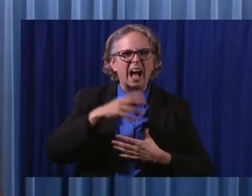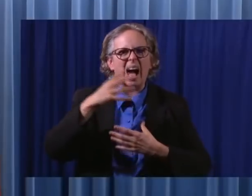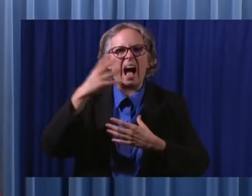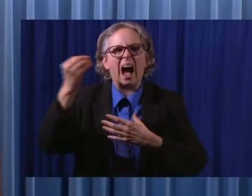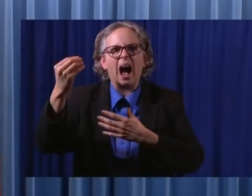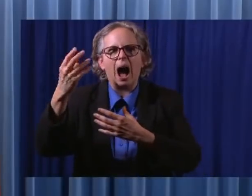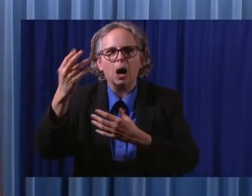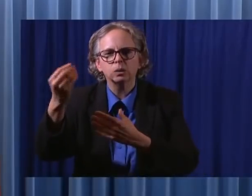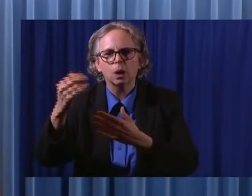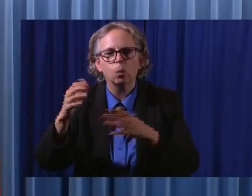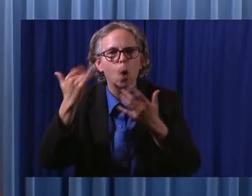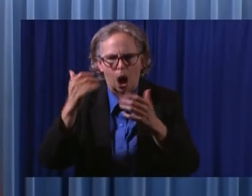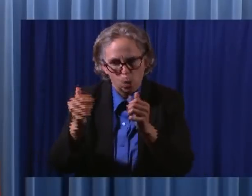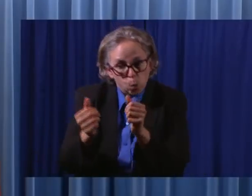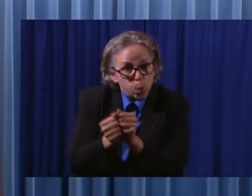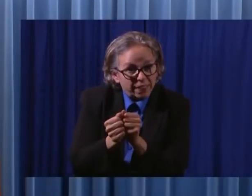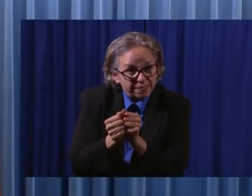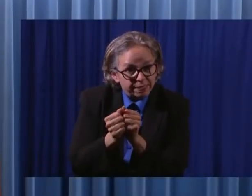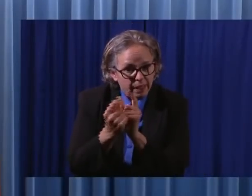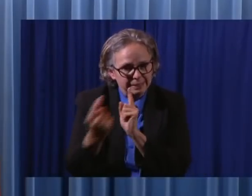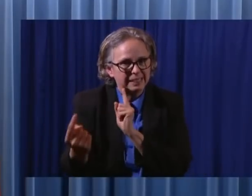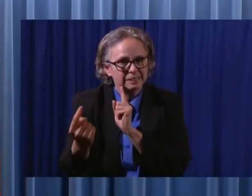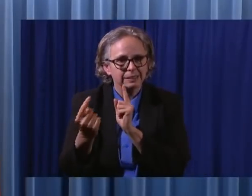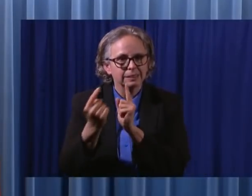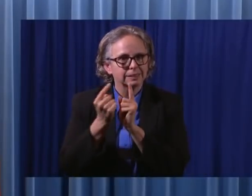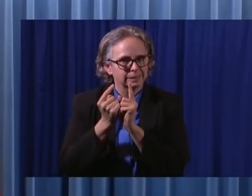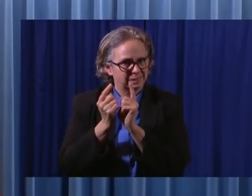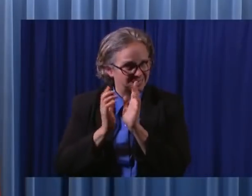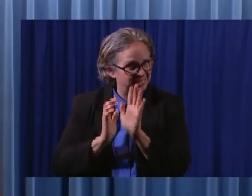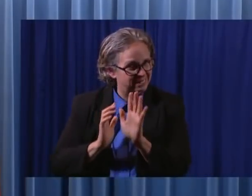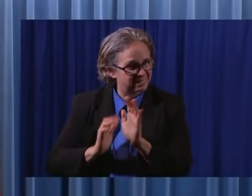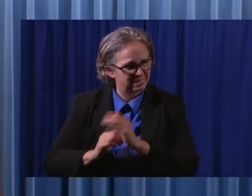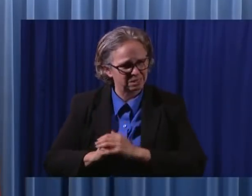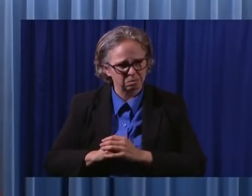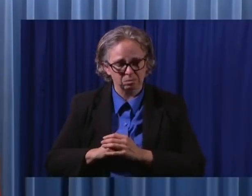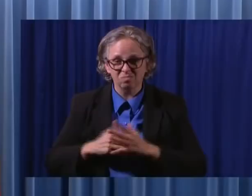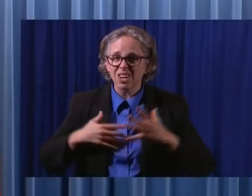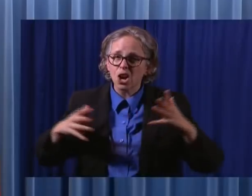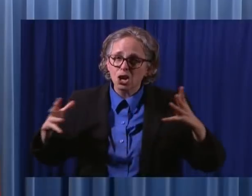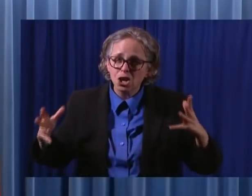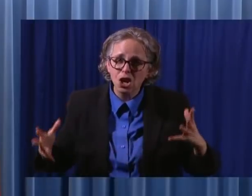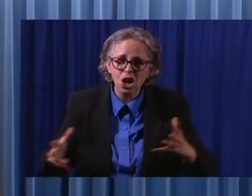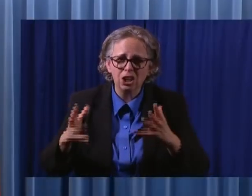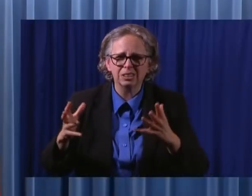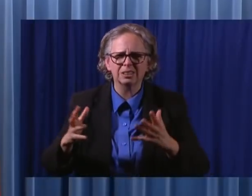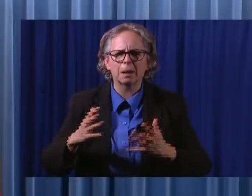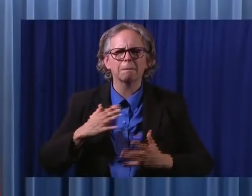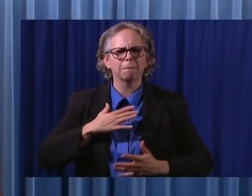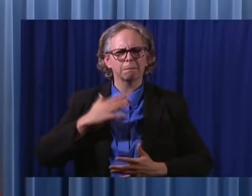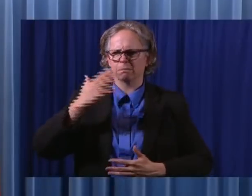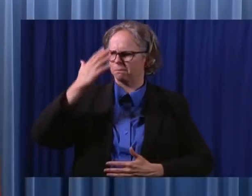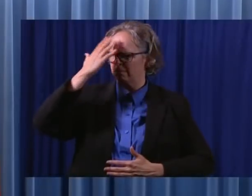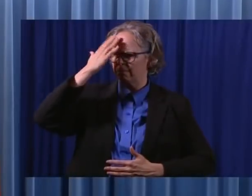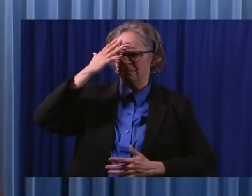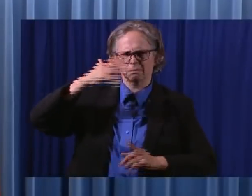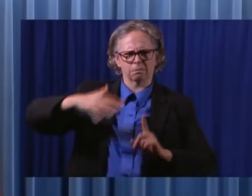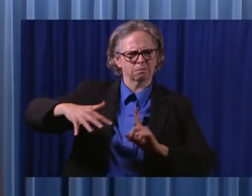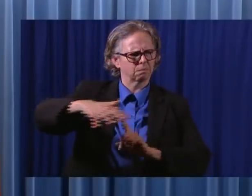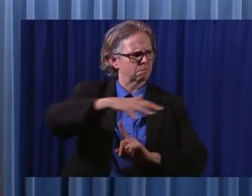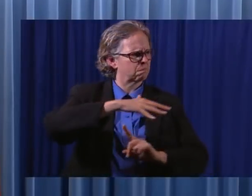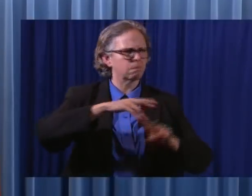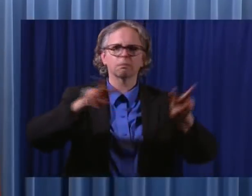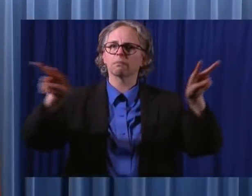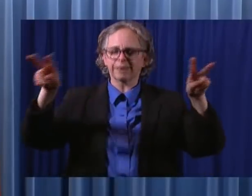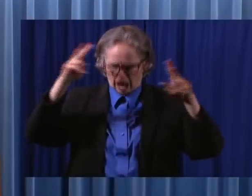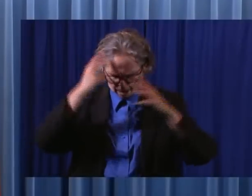things that we've encouraged people in Montgomery County to do is to just be aware of your surroundings and look at what's going on. And if you find yourself in a